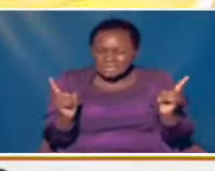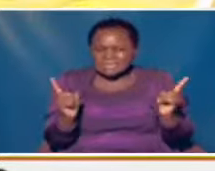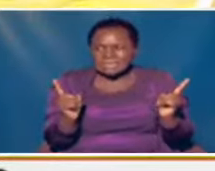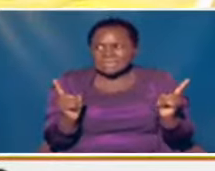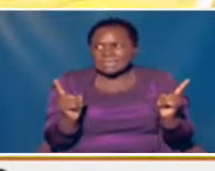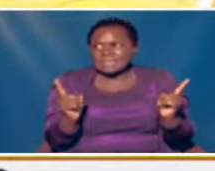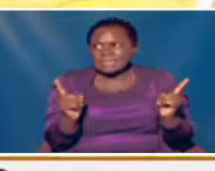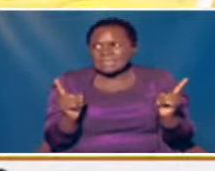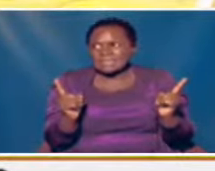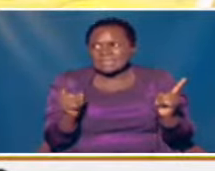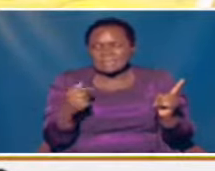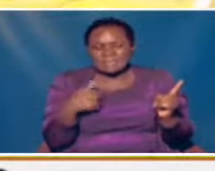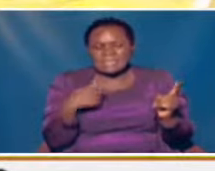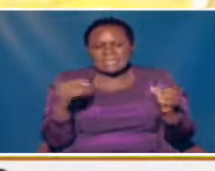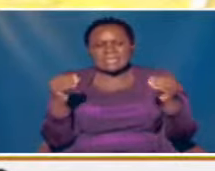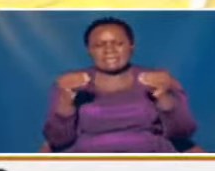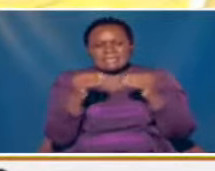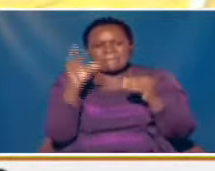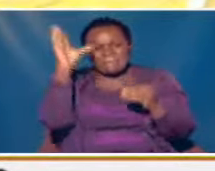But I've met the meeting expectation of